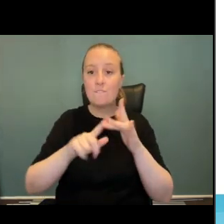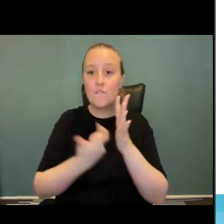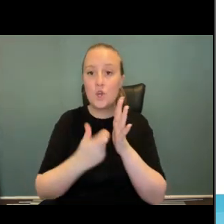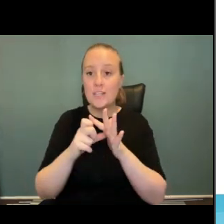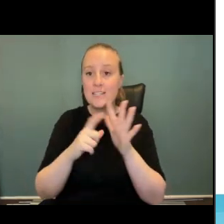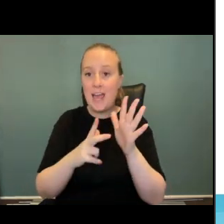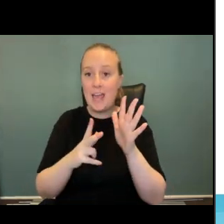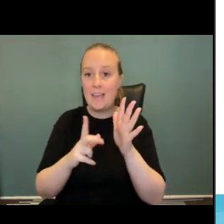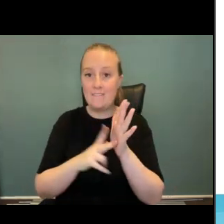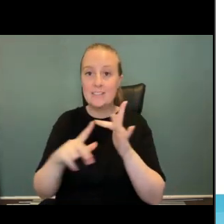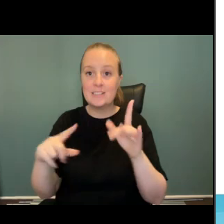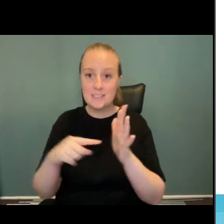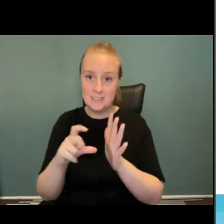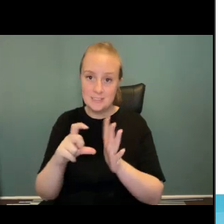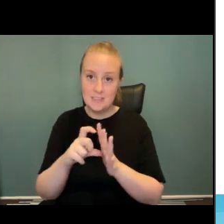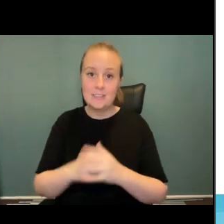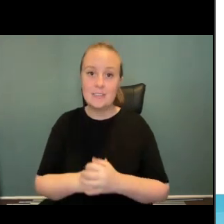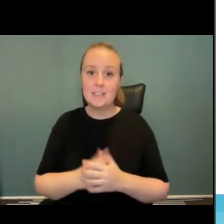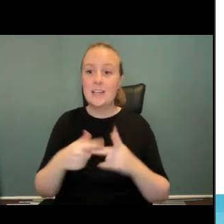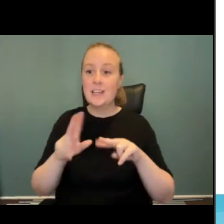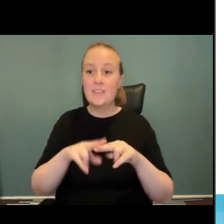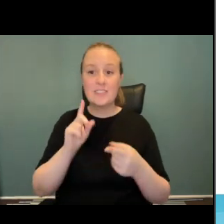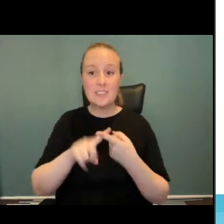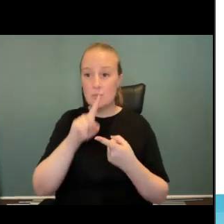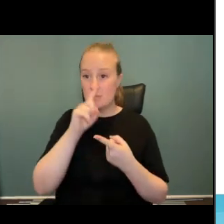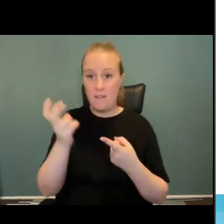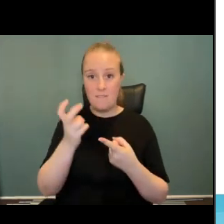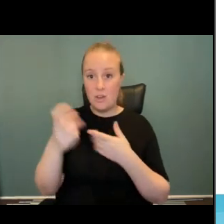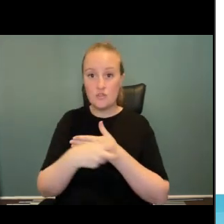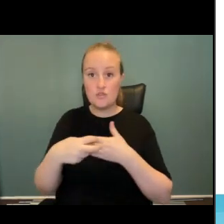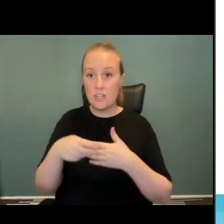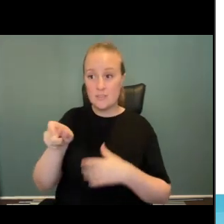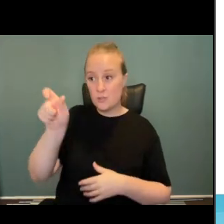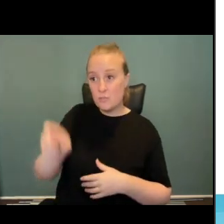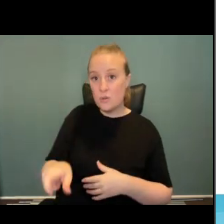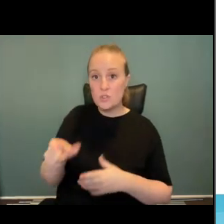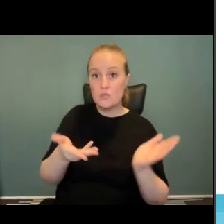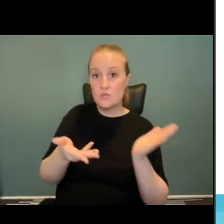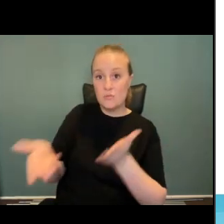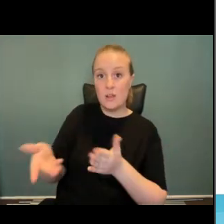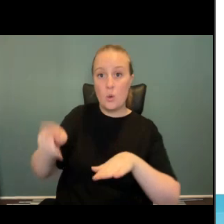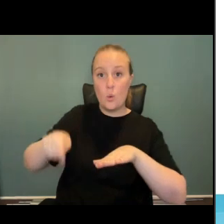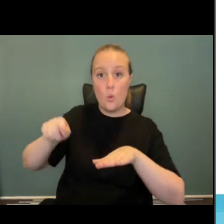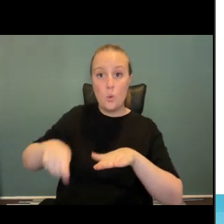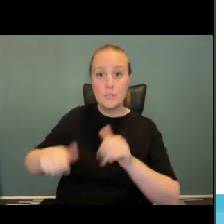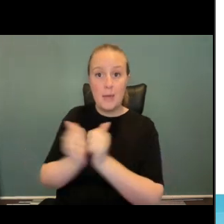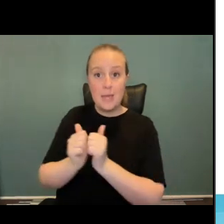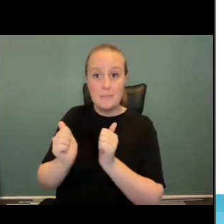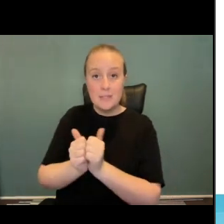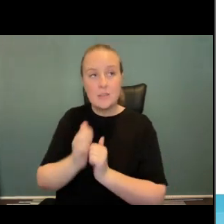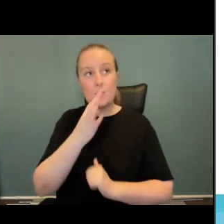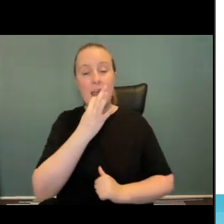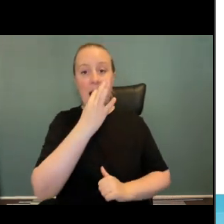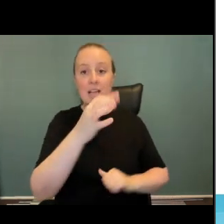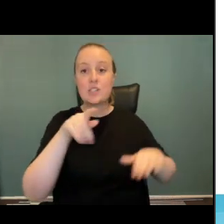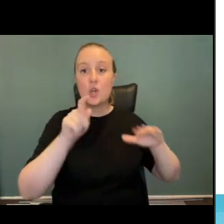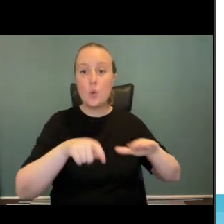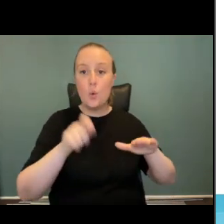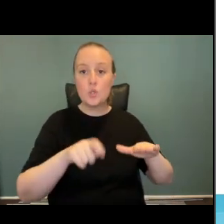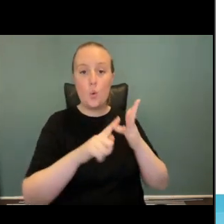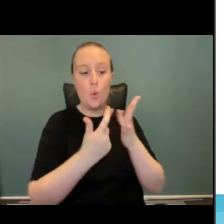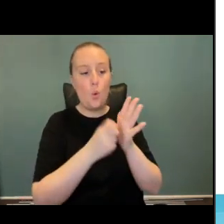can't find an address where this person resides so that they can be personally served, we seek an order from the court for substituted service.